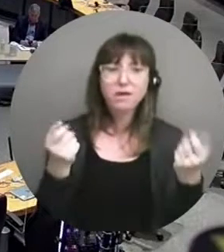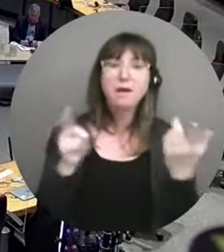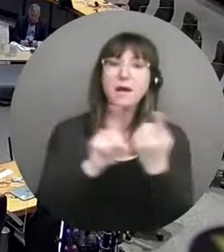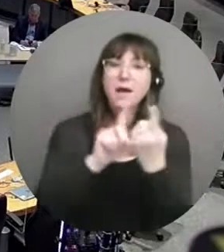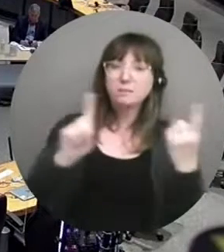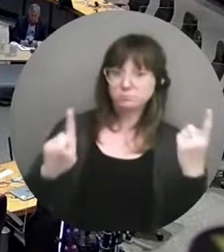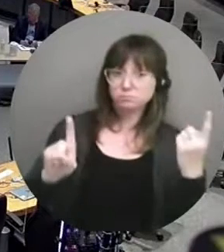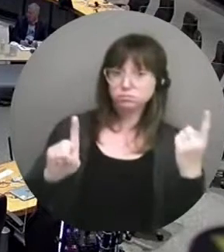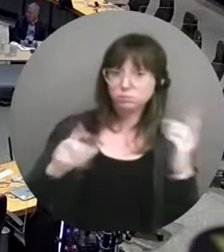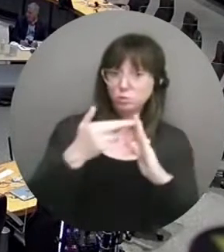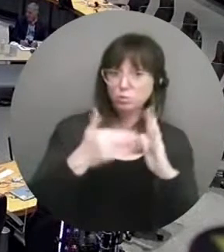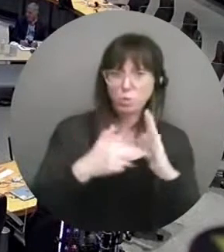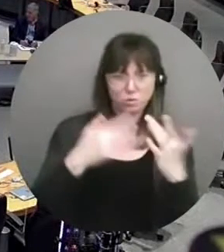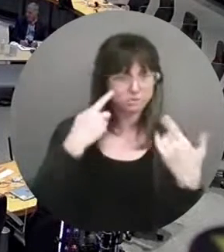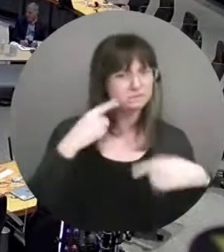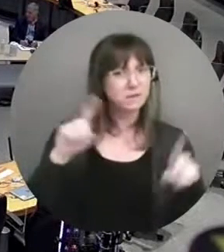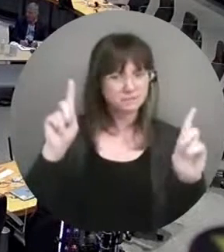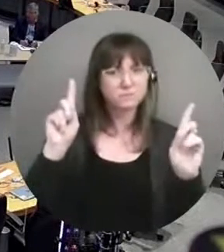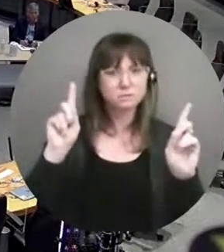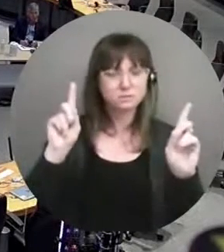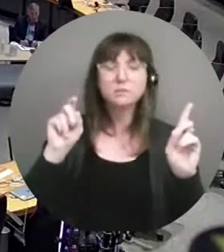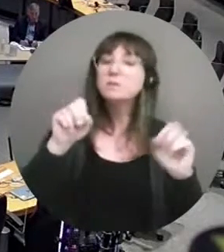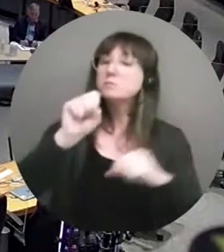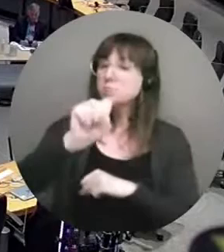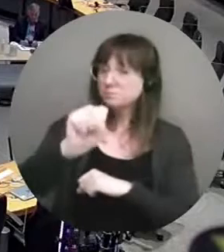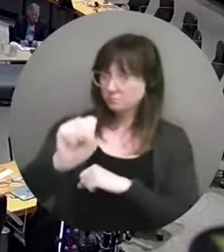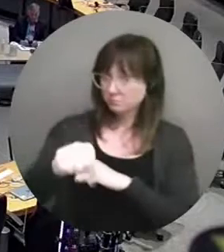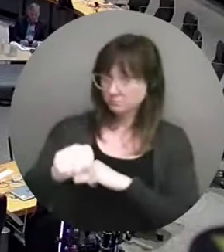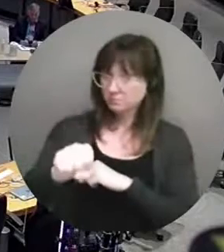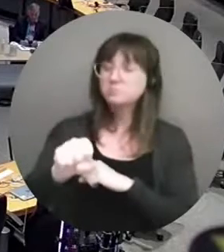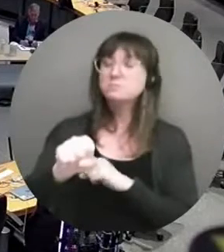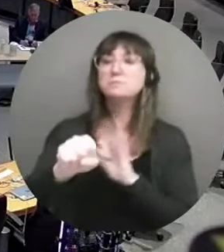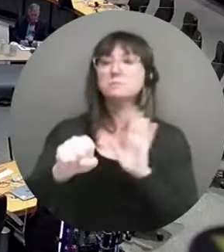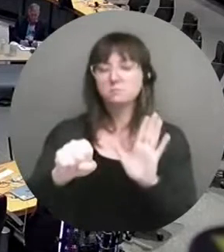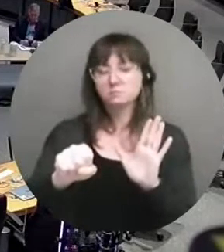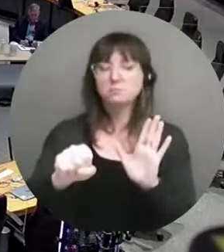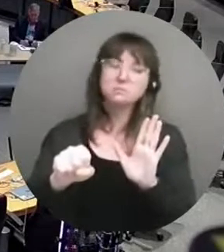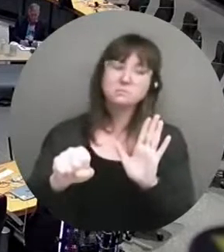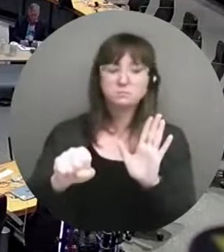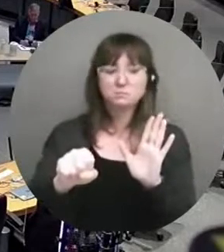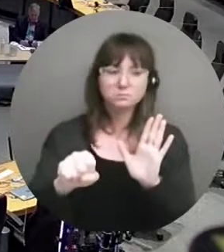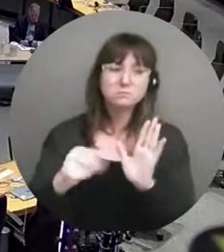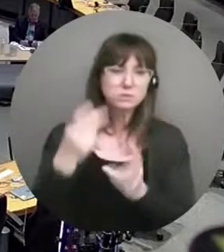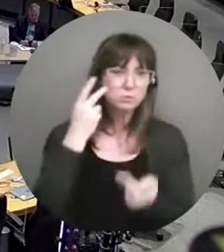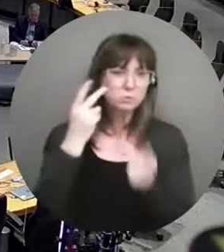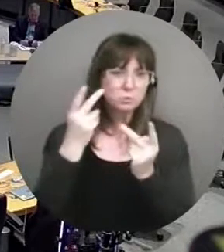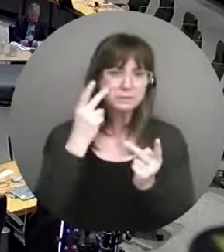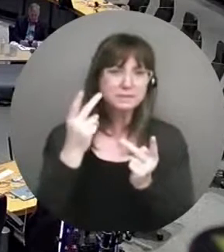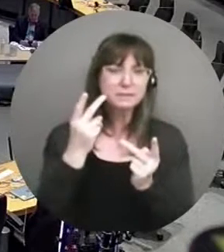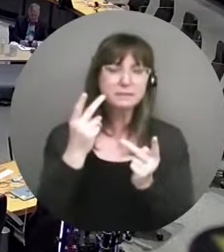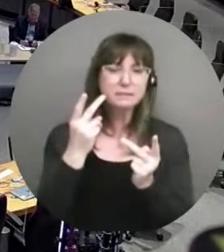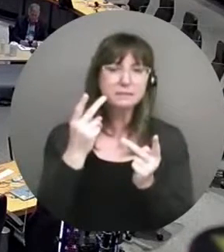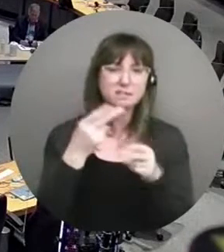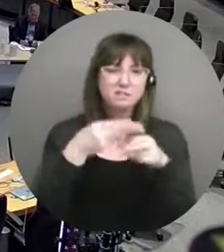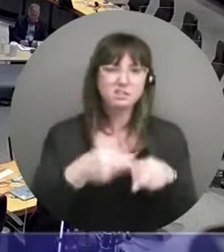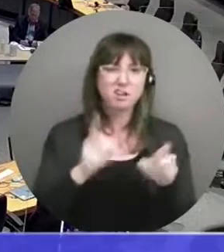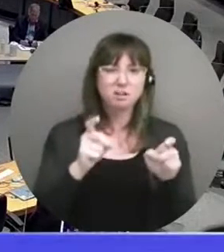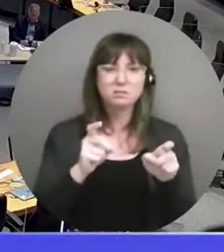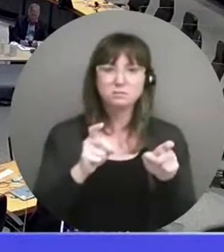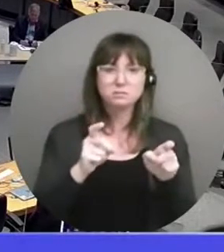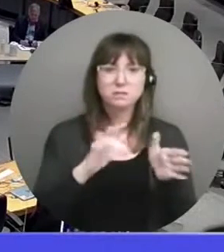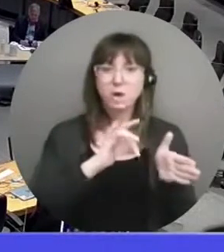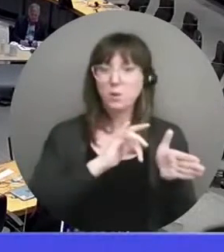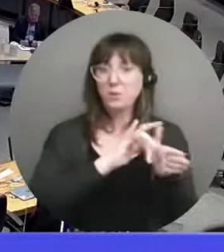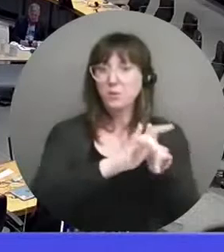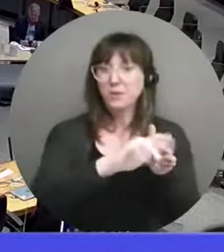working really well with, yes, we have, at a certain point in time on a given route, you'll see what is referred to as an empty bus. But we also